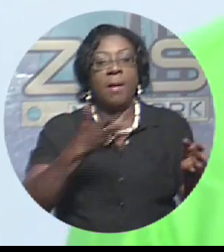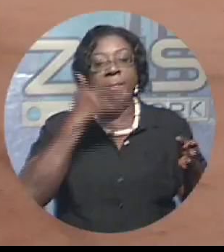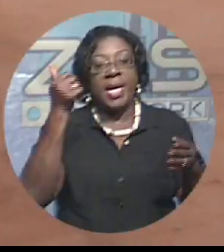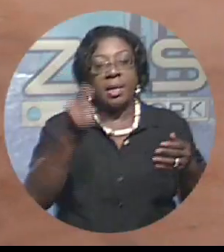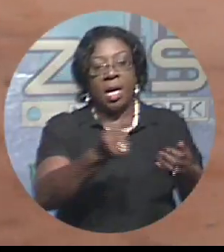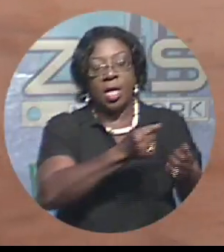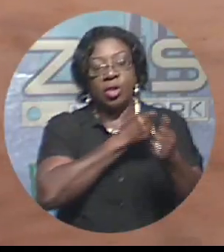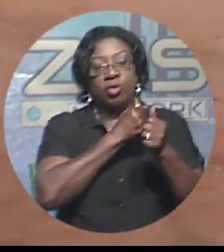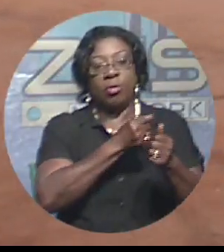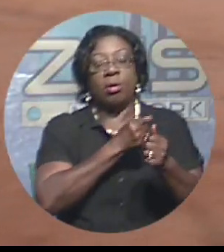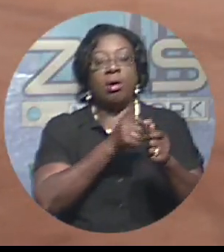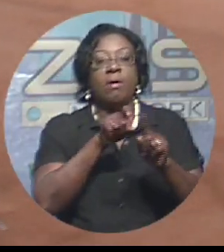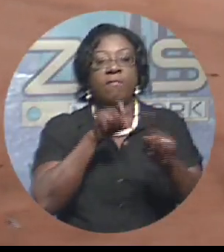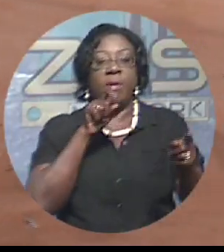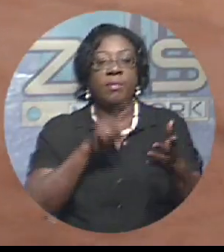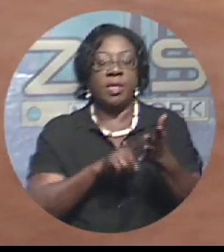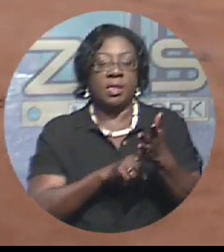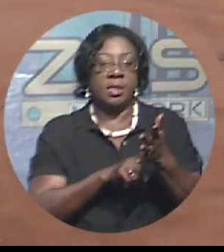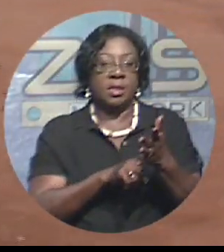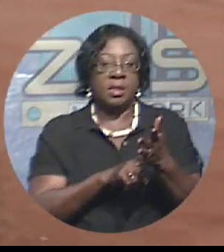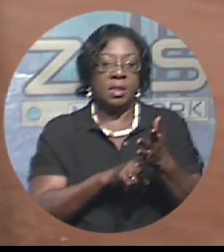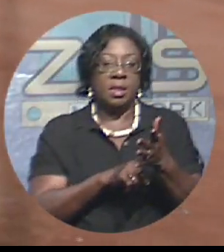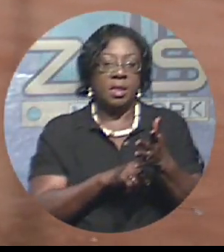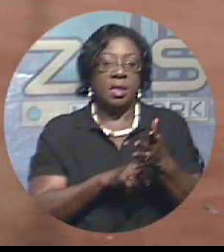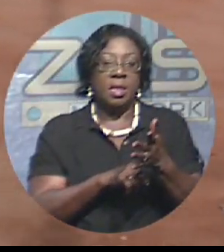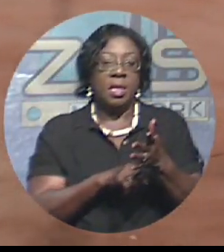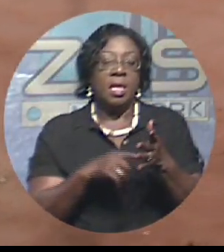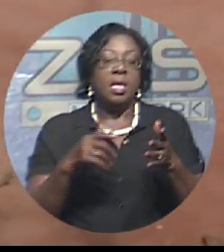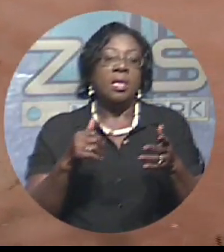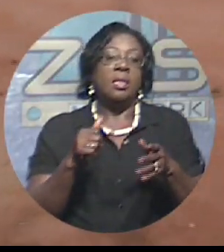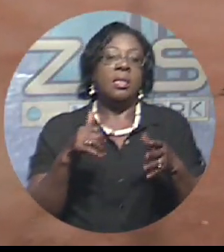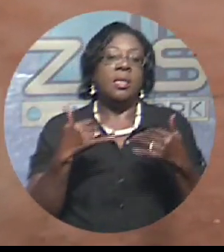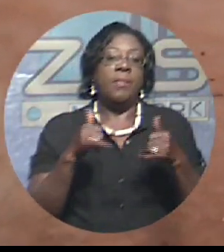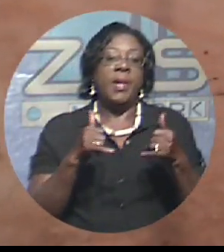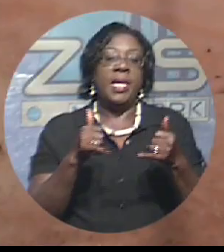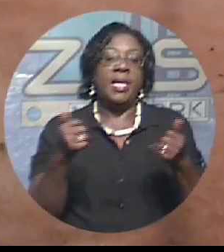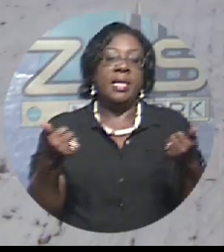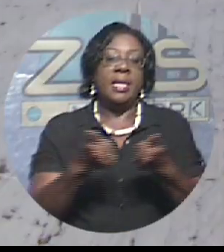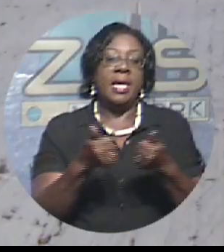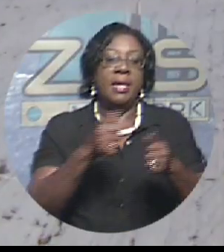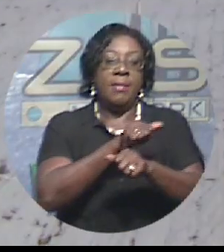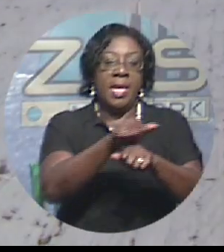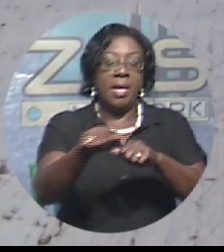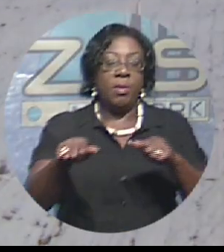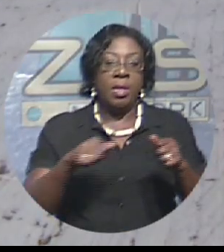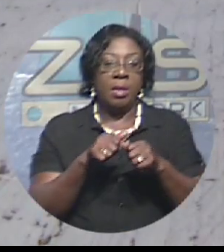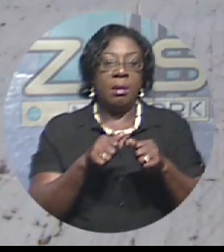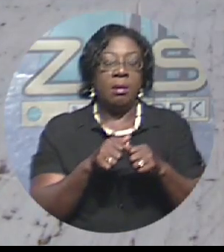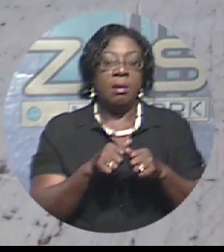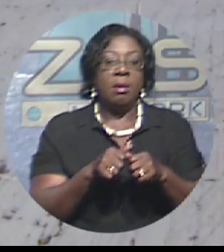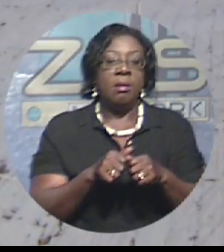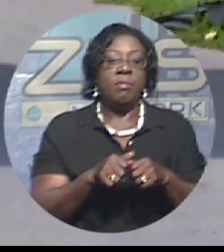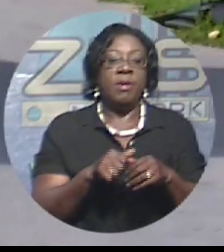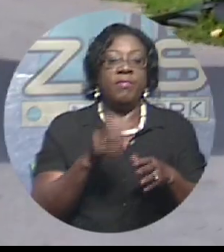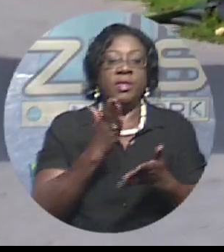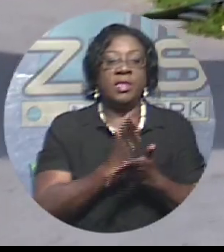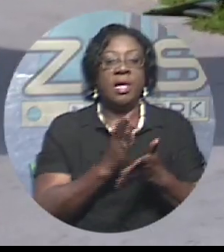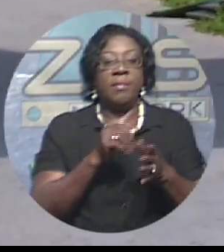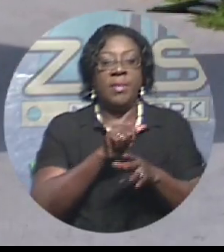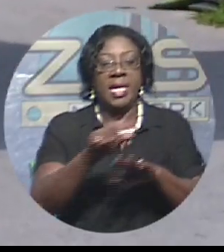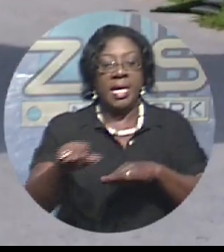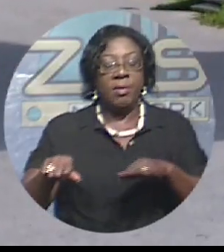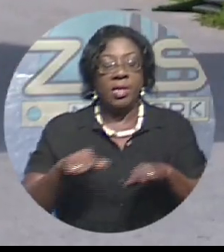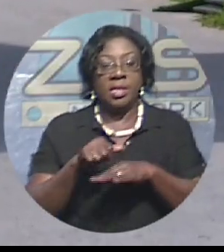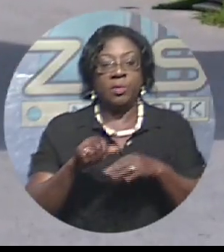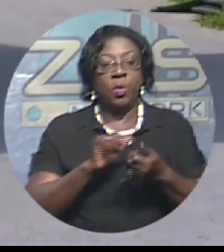this. The Providence Softball Association fast pitch field at Blue Hill seemed to have survived, but the same can't be said